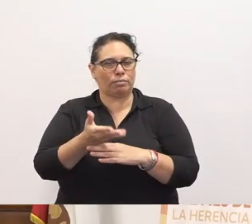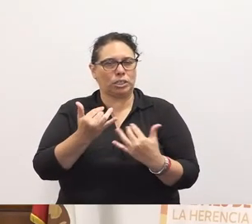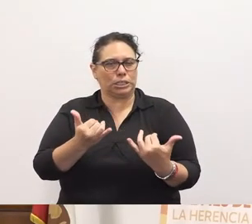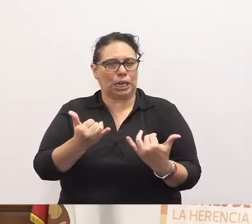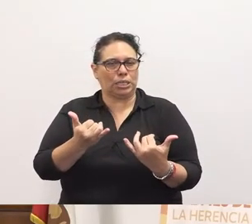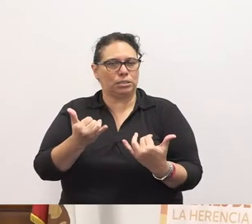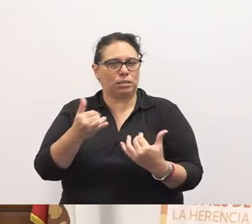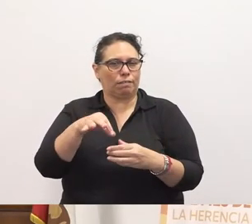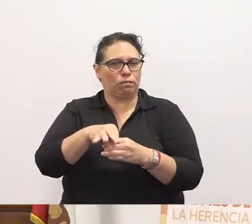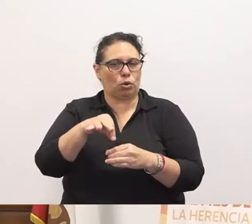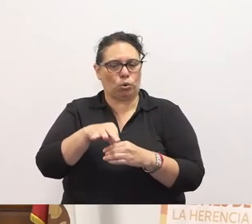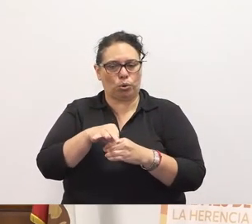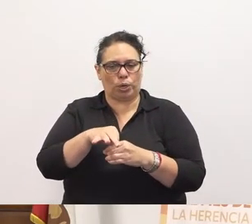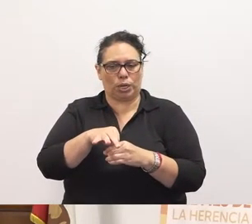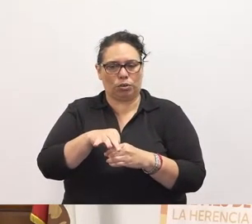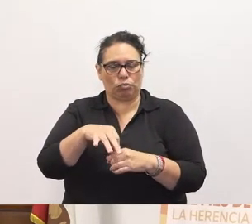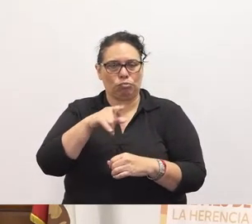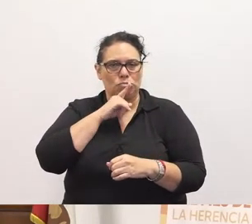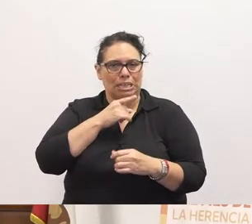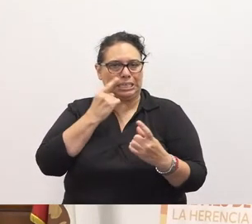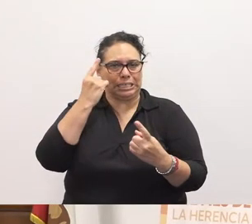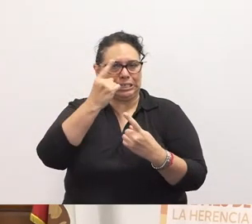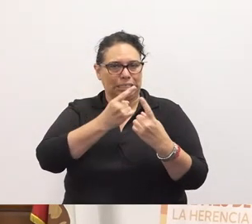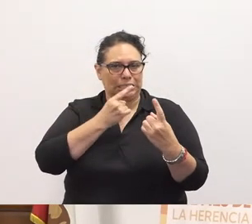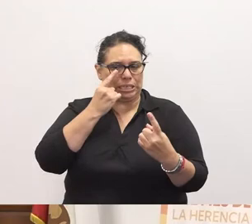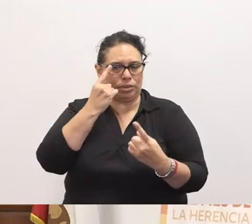vote, we really consider